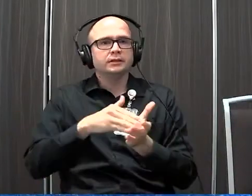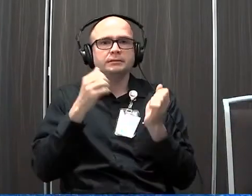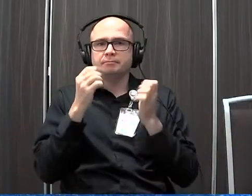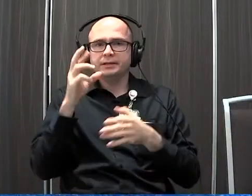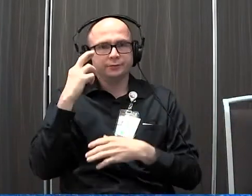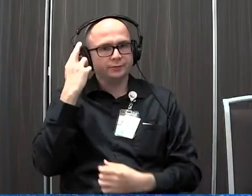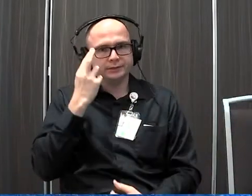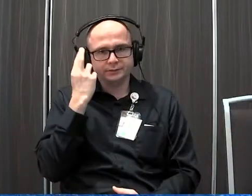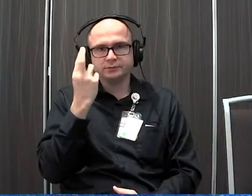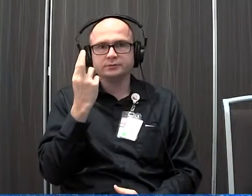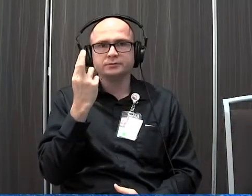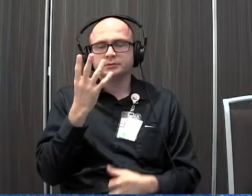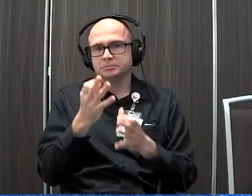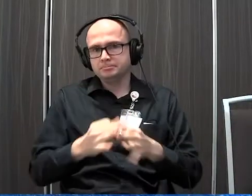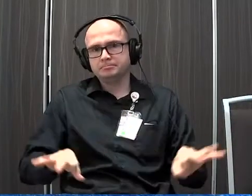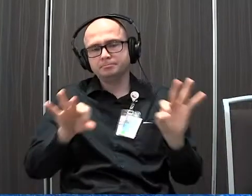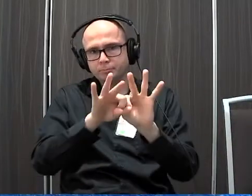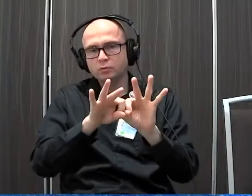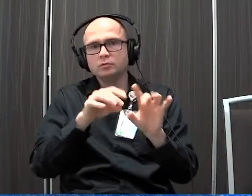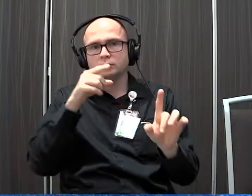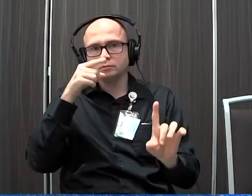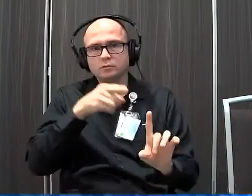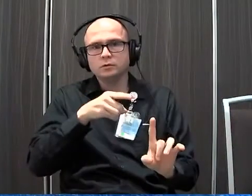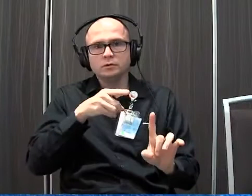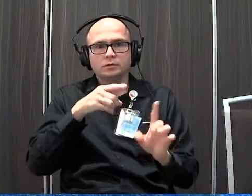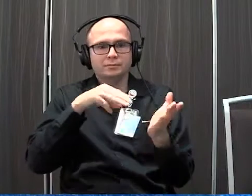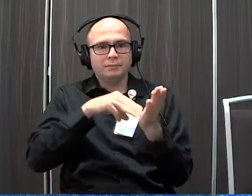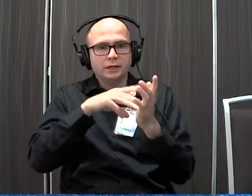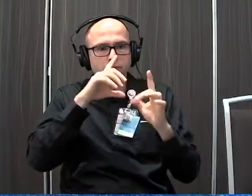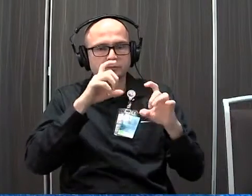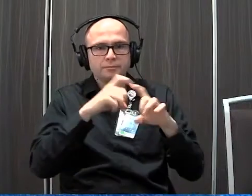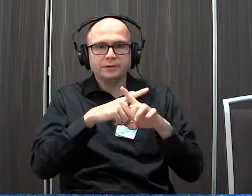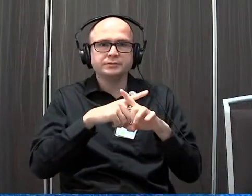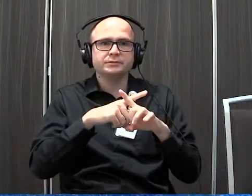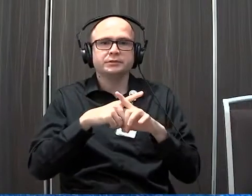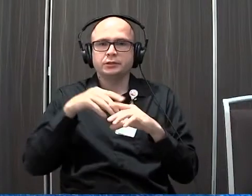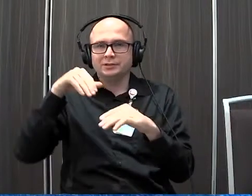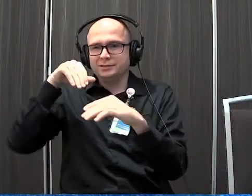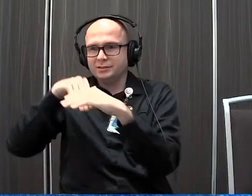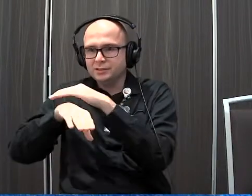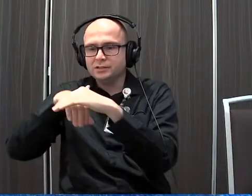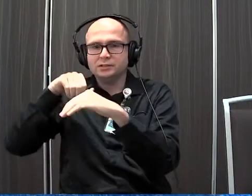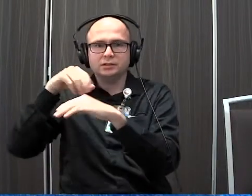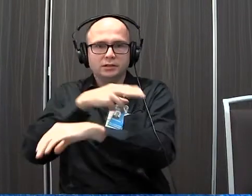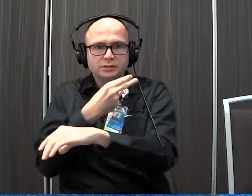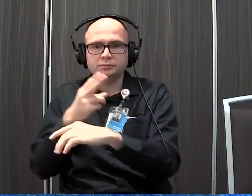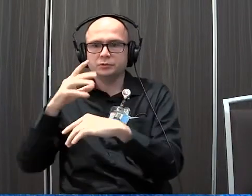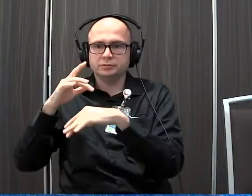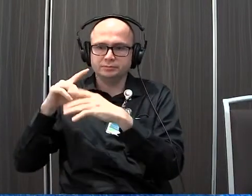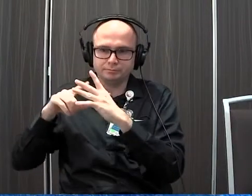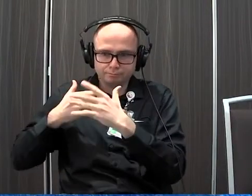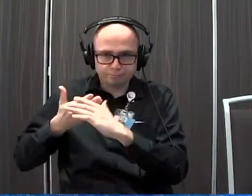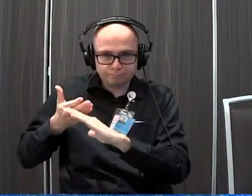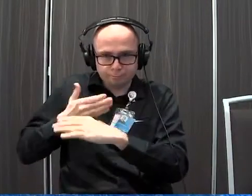for this. A big one is the medical complexity and the time spent in and out of the hospital early in life, where you're missing